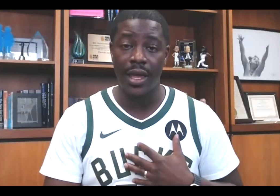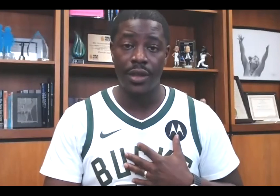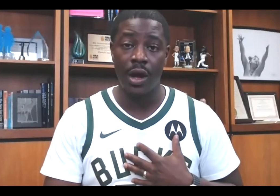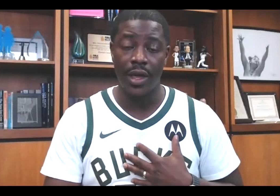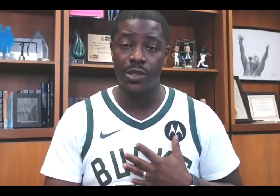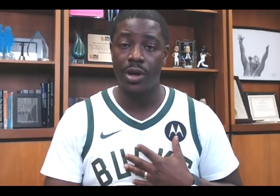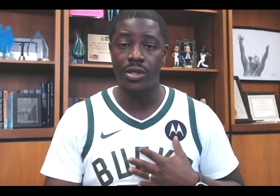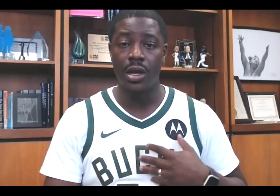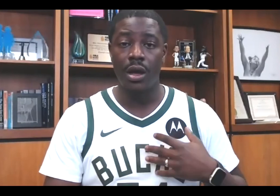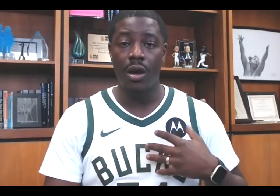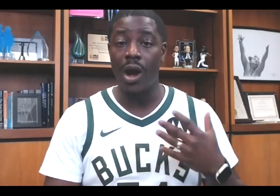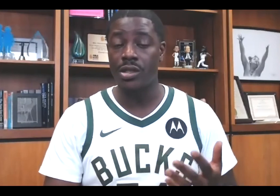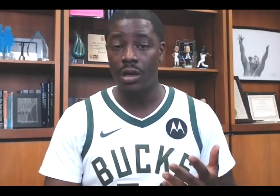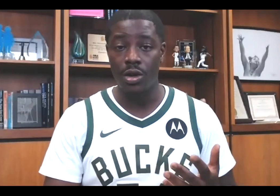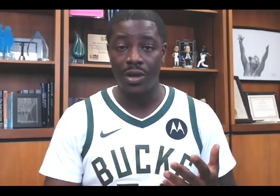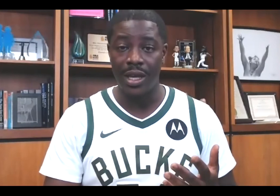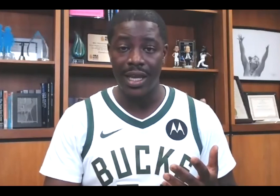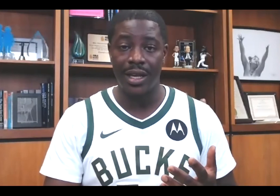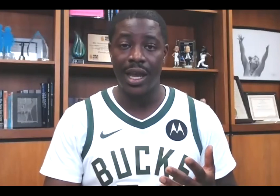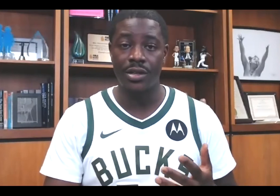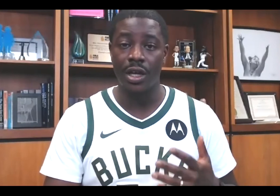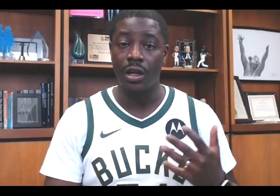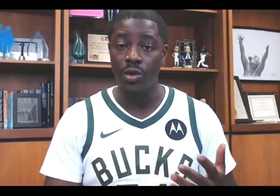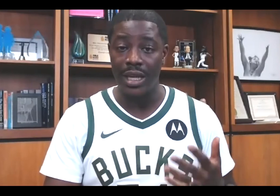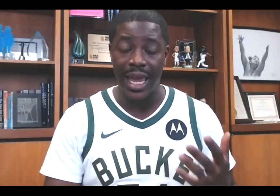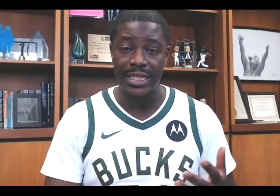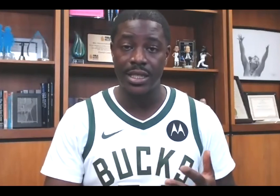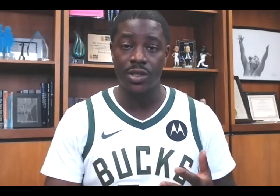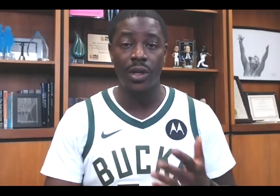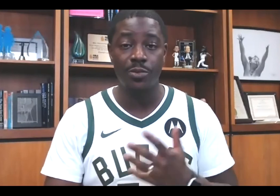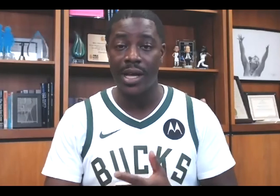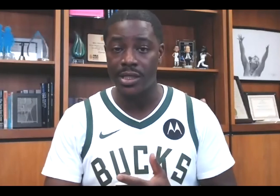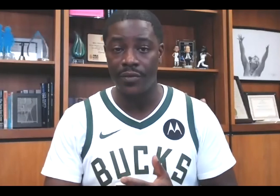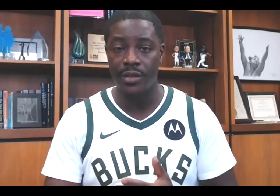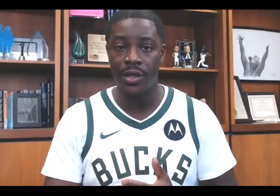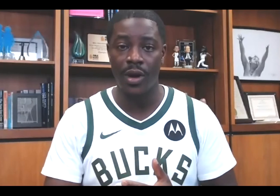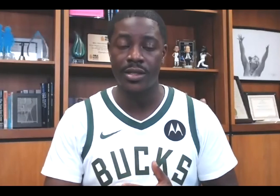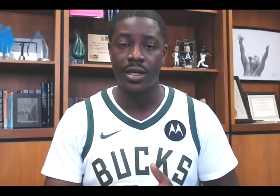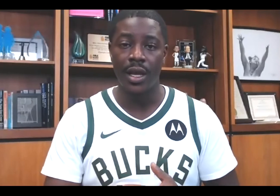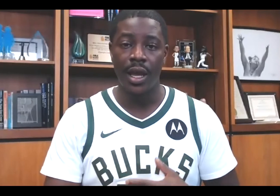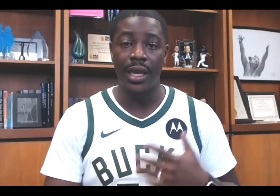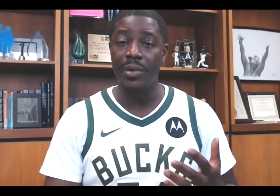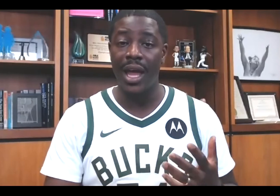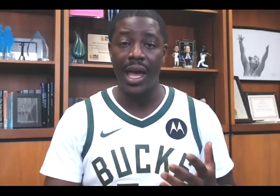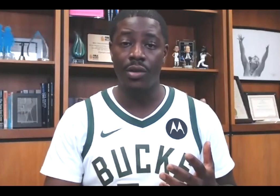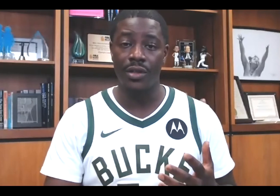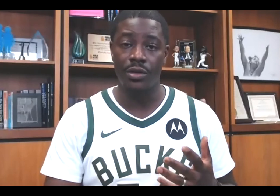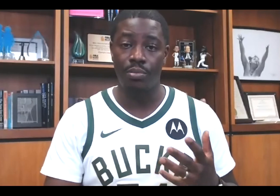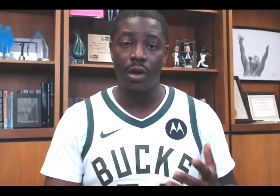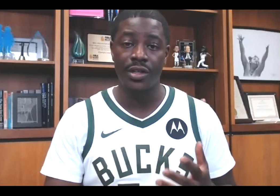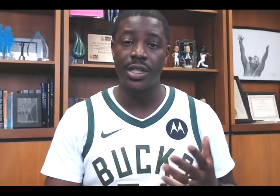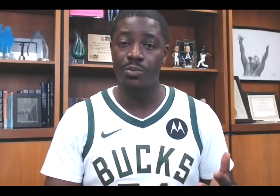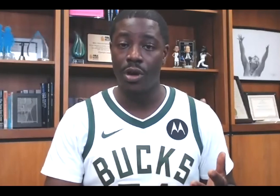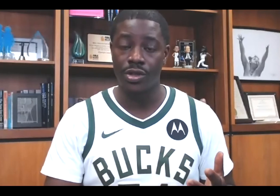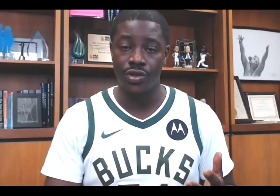our health experts, watch our local key indicators, including cases as well as positivity rates, and keep an eye on the